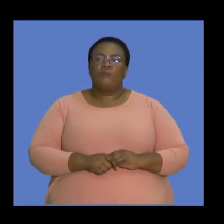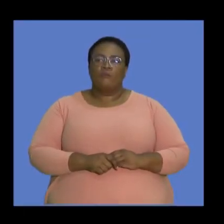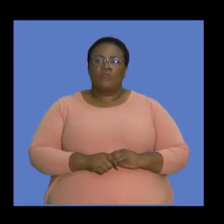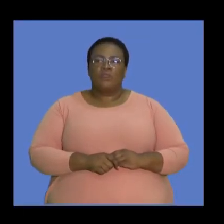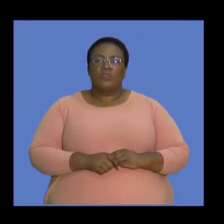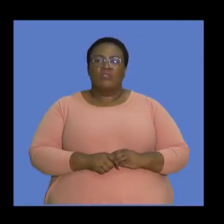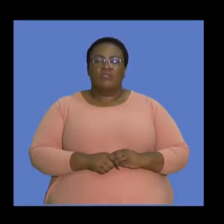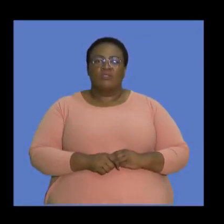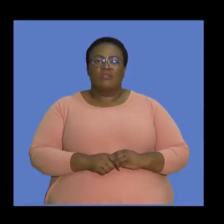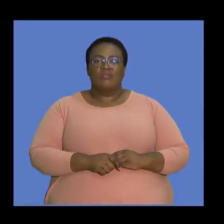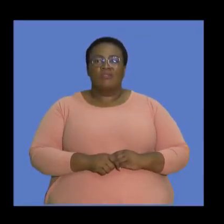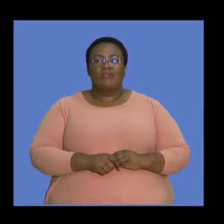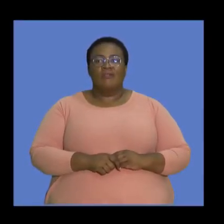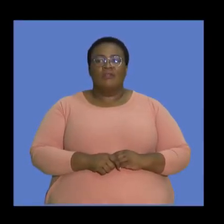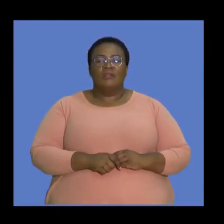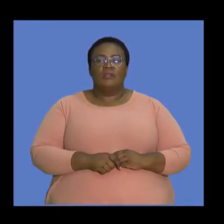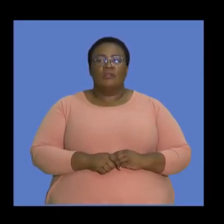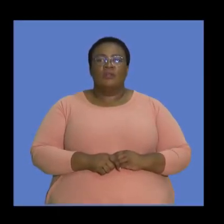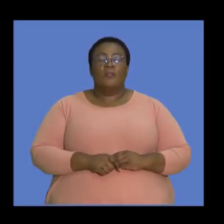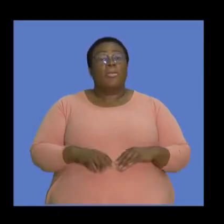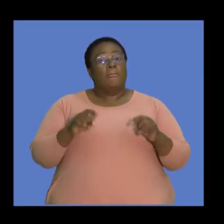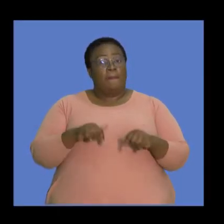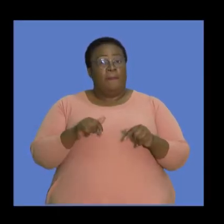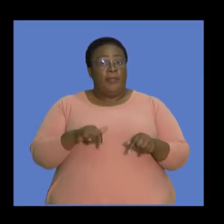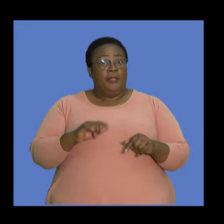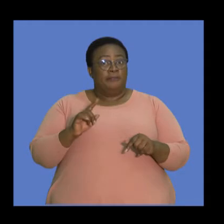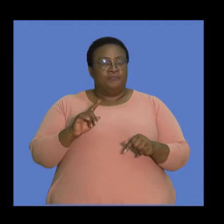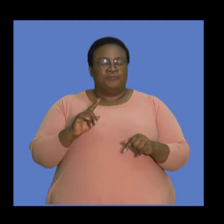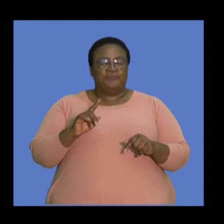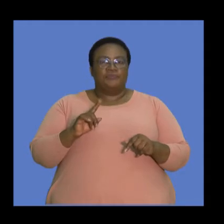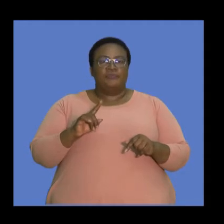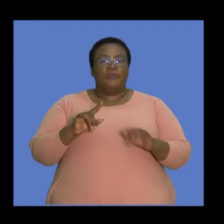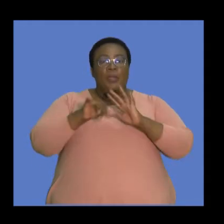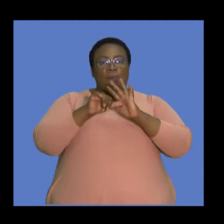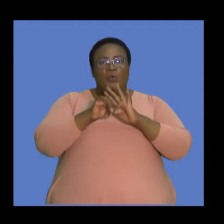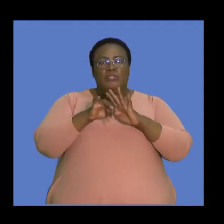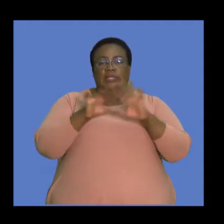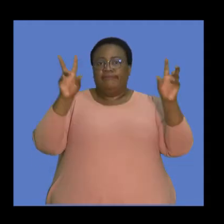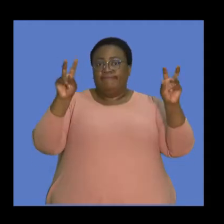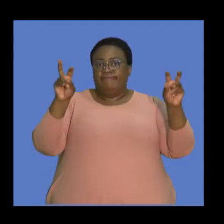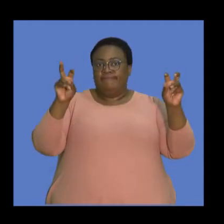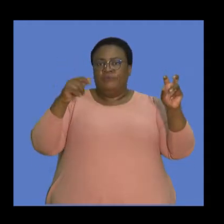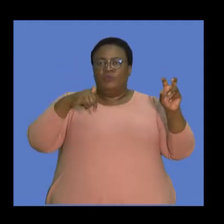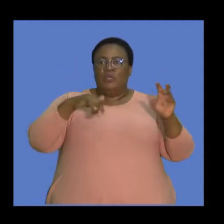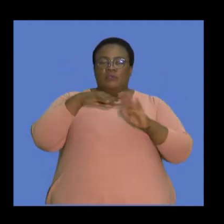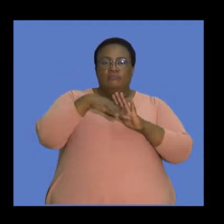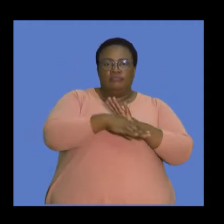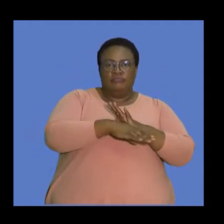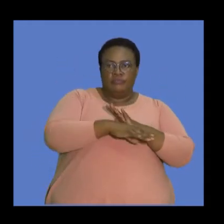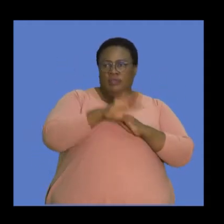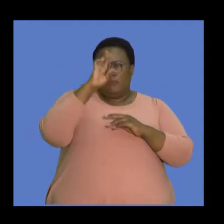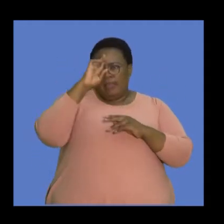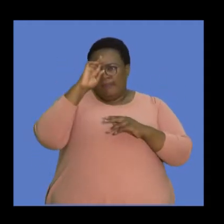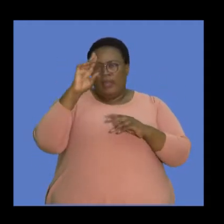Now, our main idea is sinking fund. Remember that we've looked at the concept of finance, and finance we looked